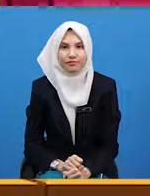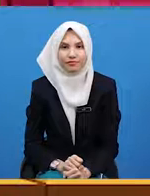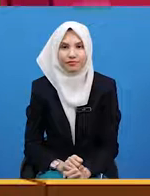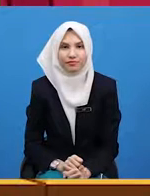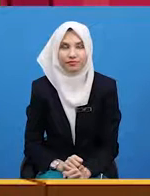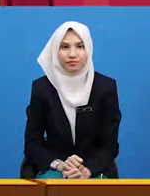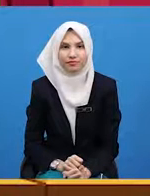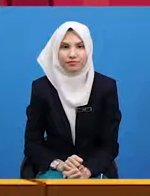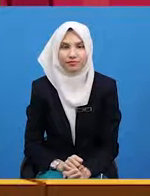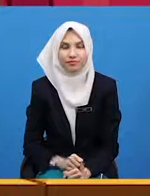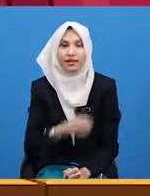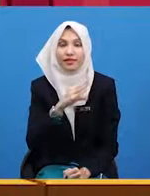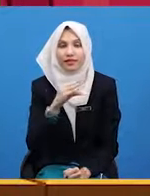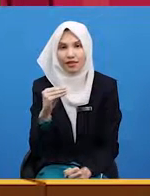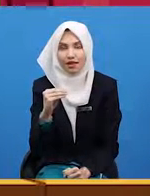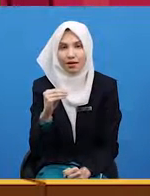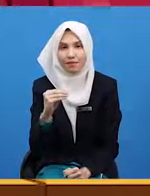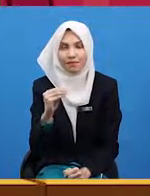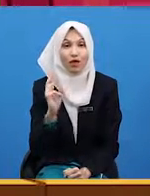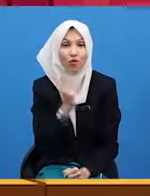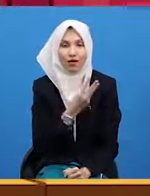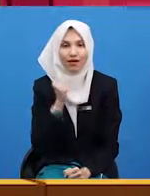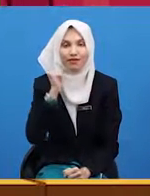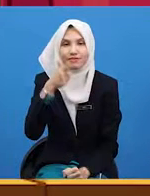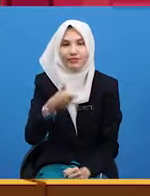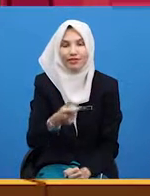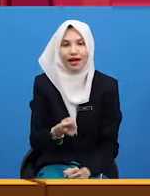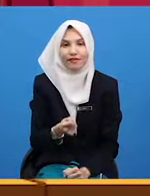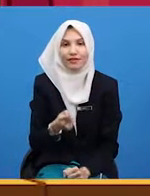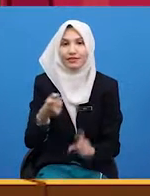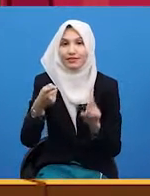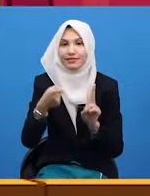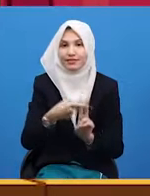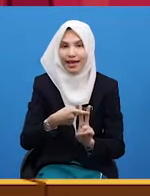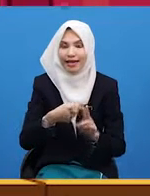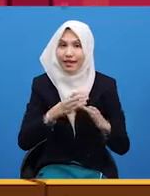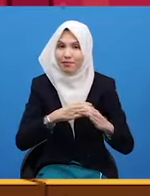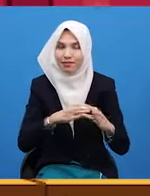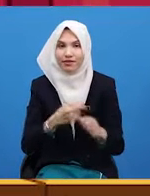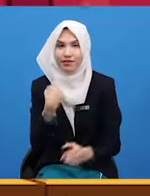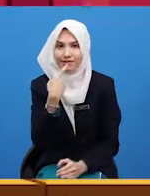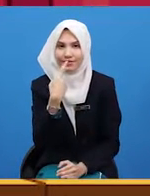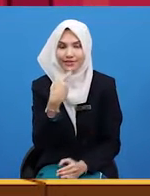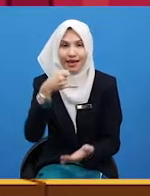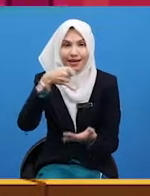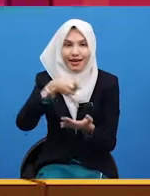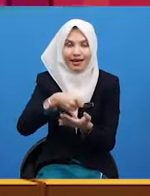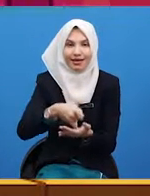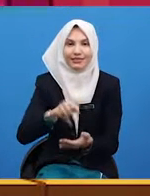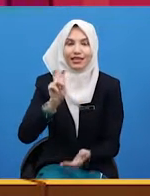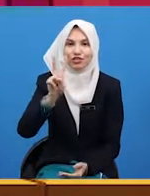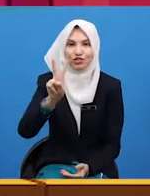And we also have the second method. We can say it's 2